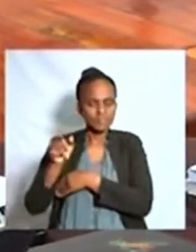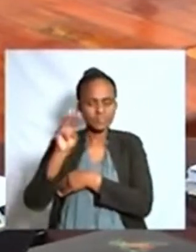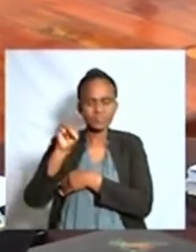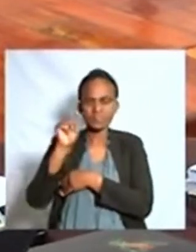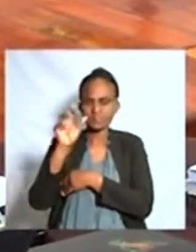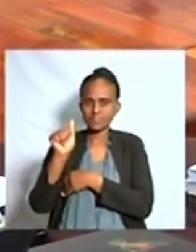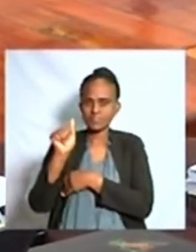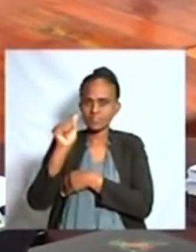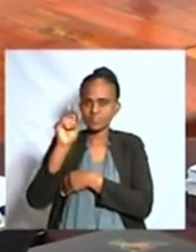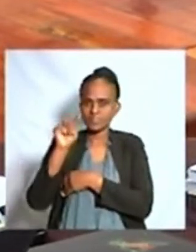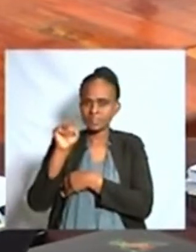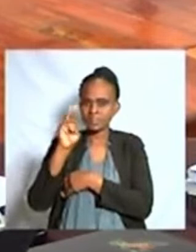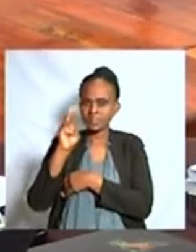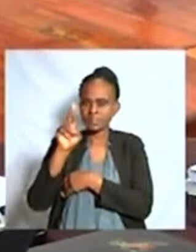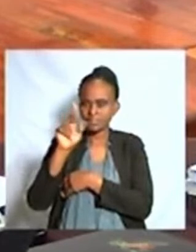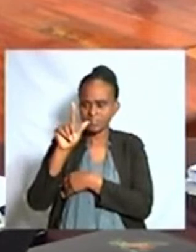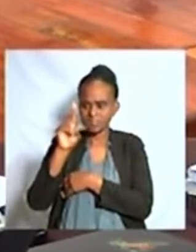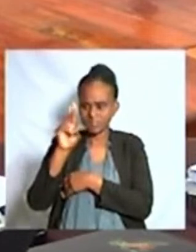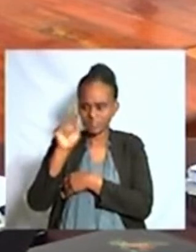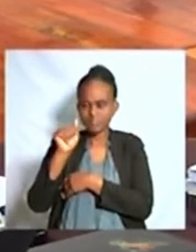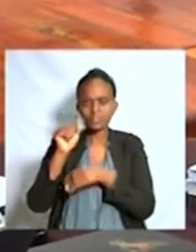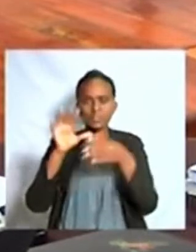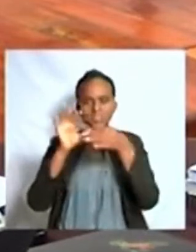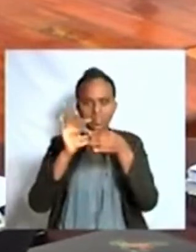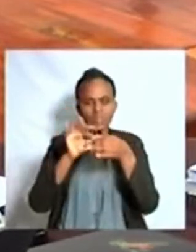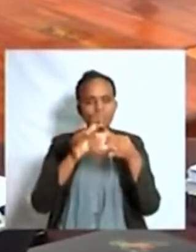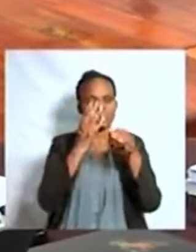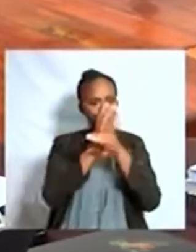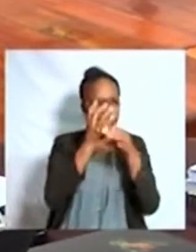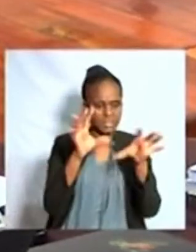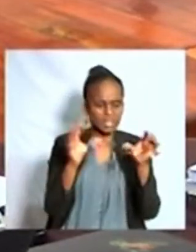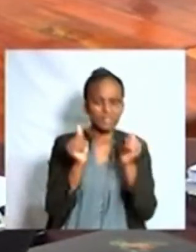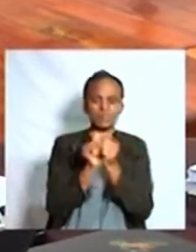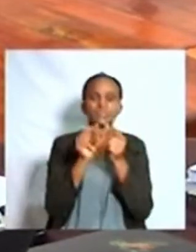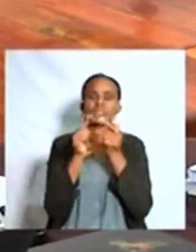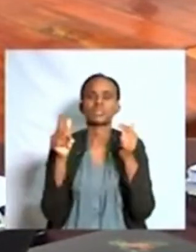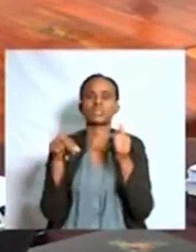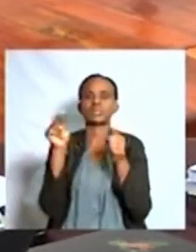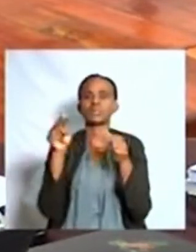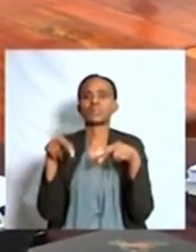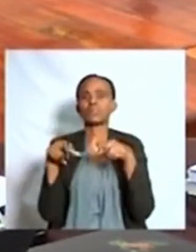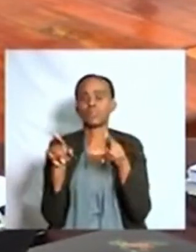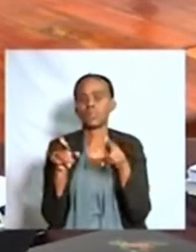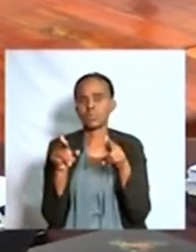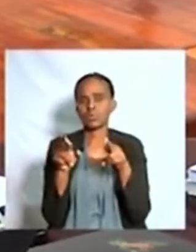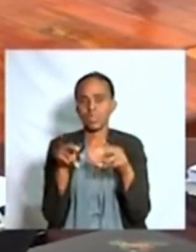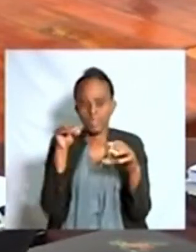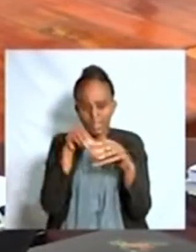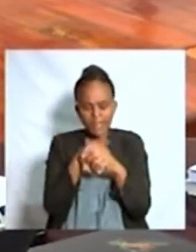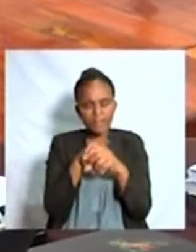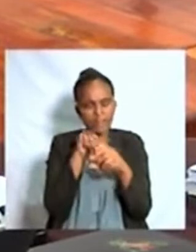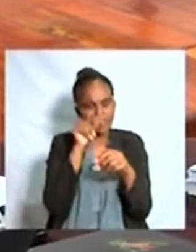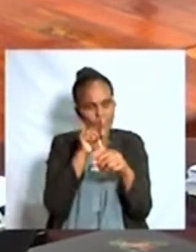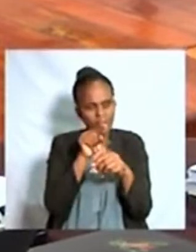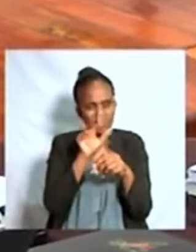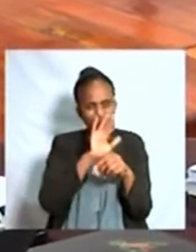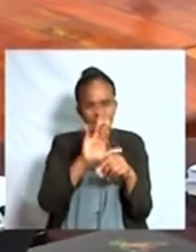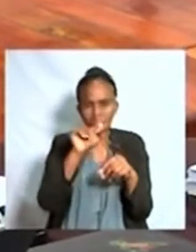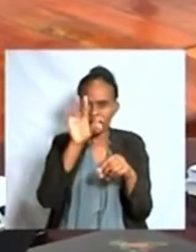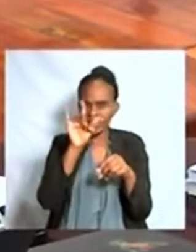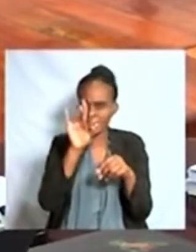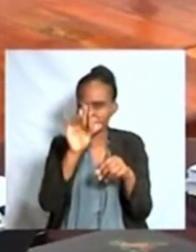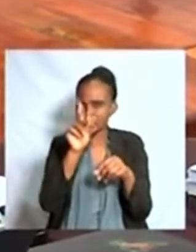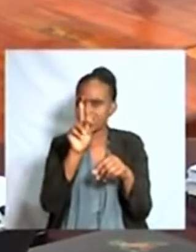Road, which links Chinsali Boma to the Great North Road, which is within a provision of 18 meters road